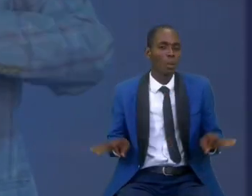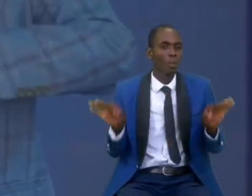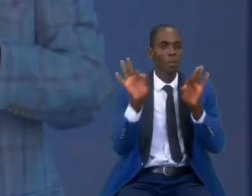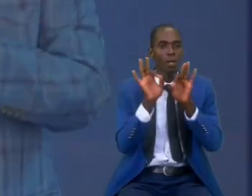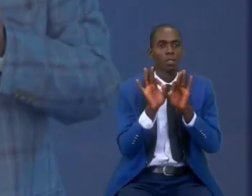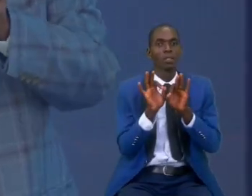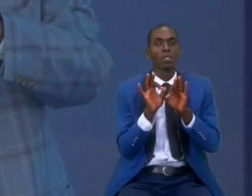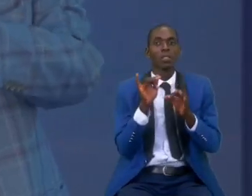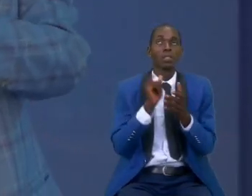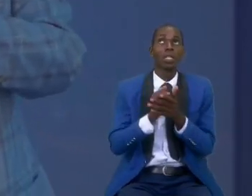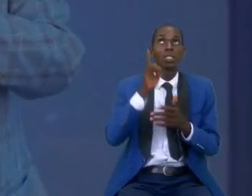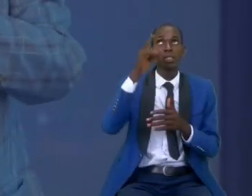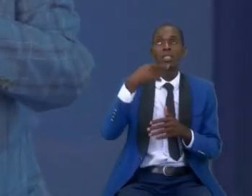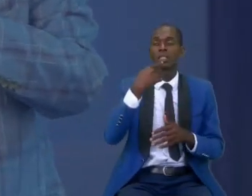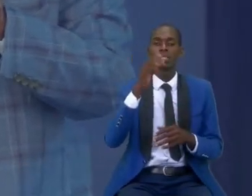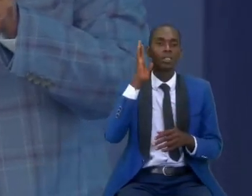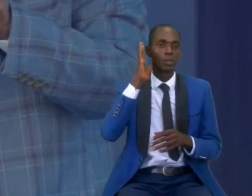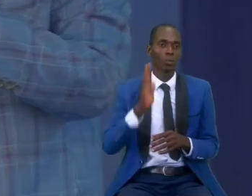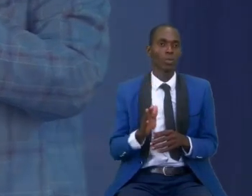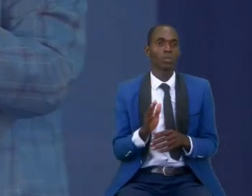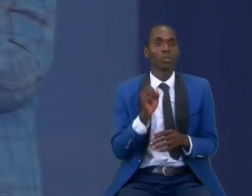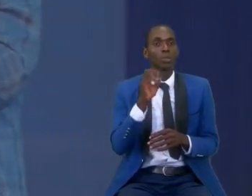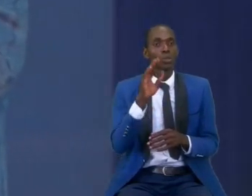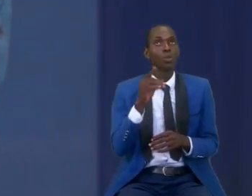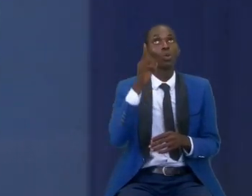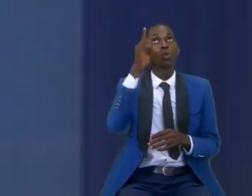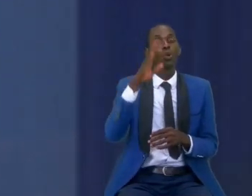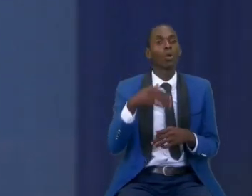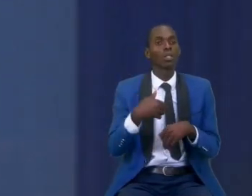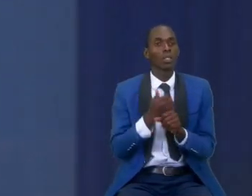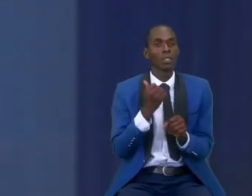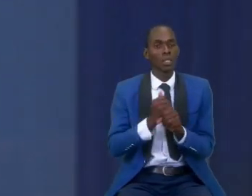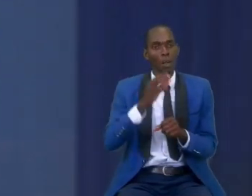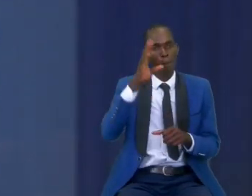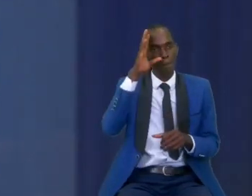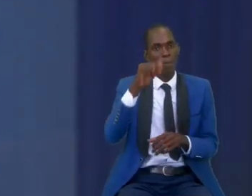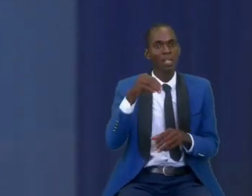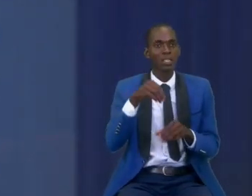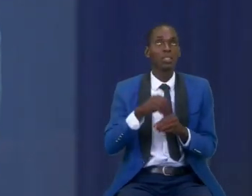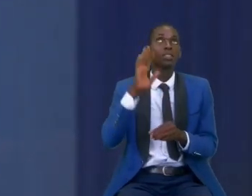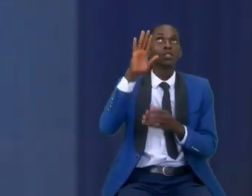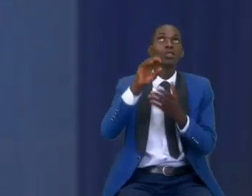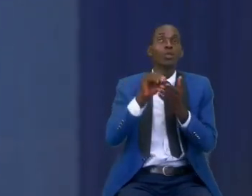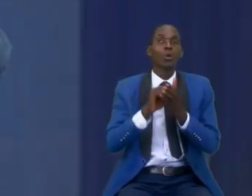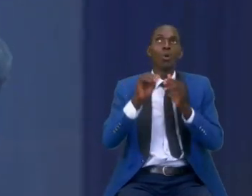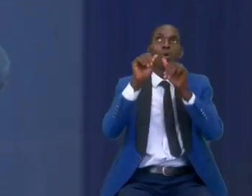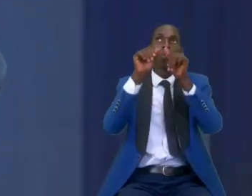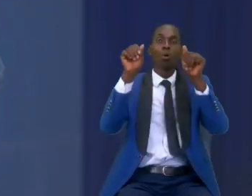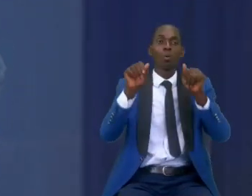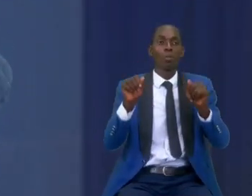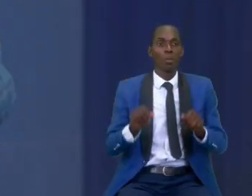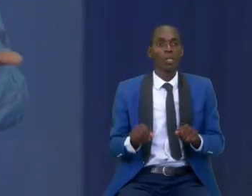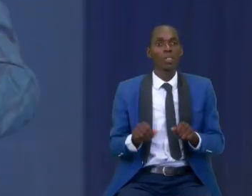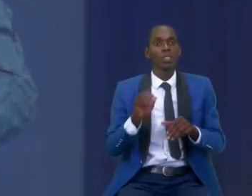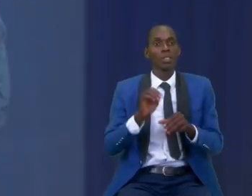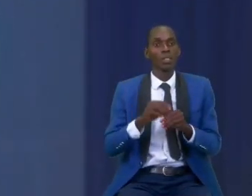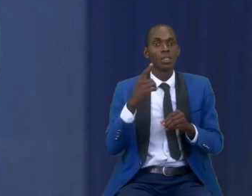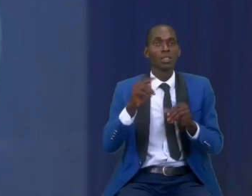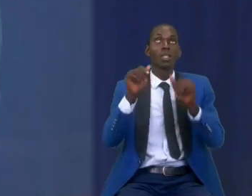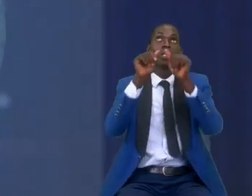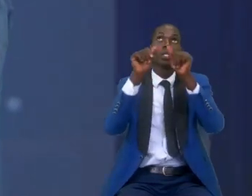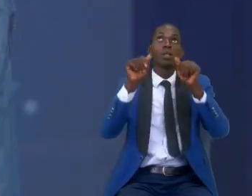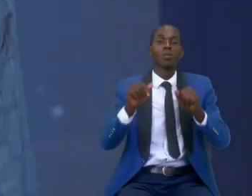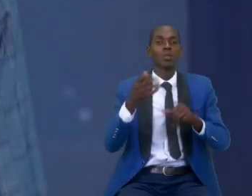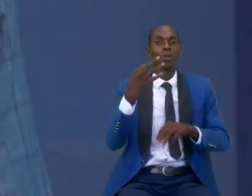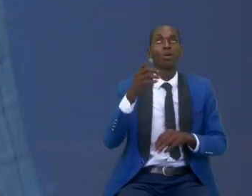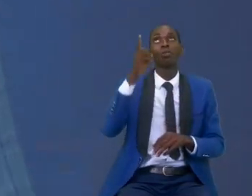created man in his own image, in the image of God created he him, male and female created